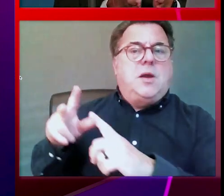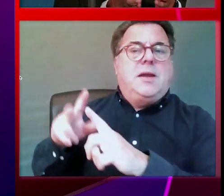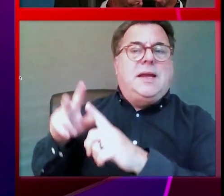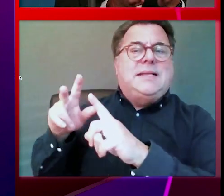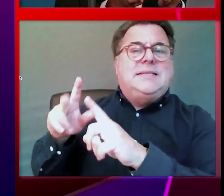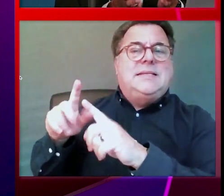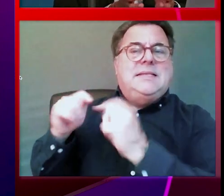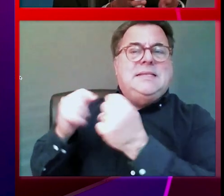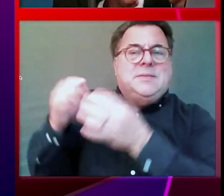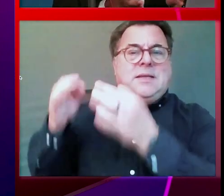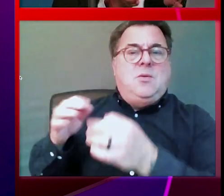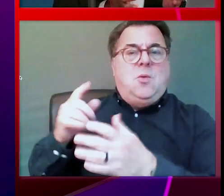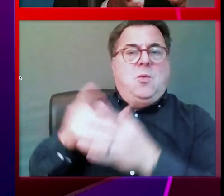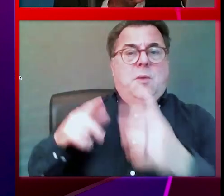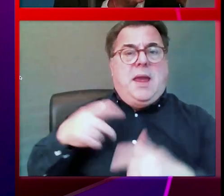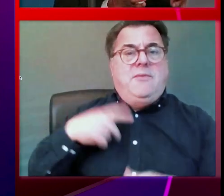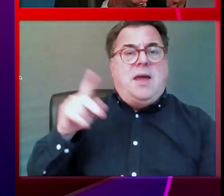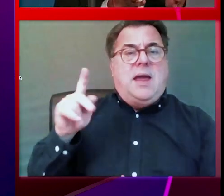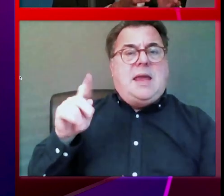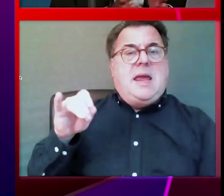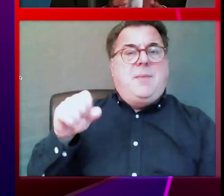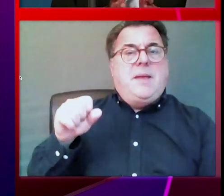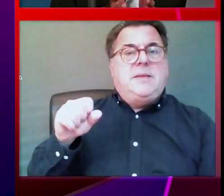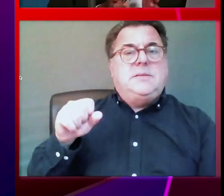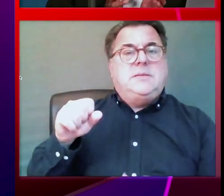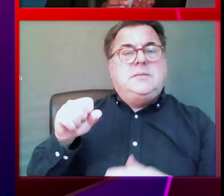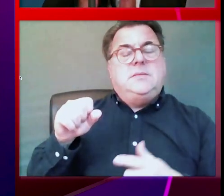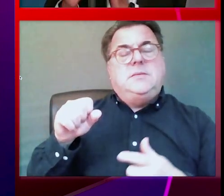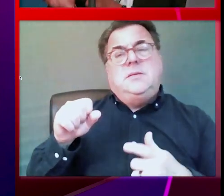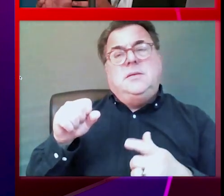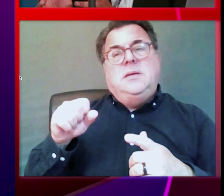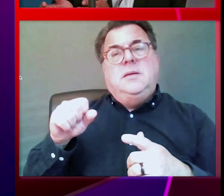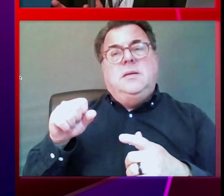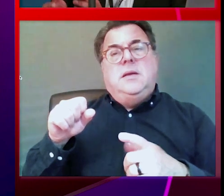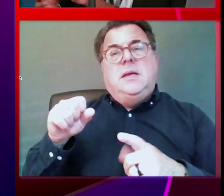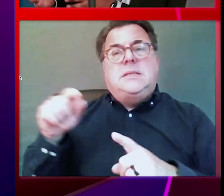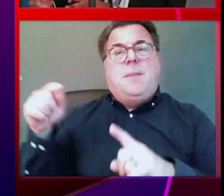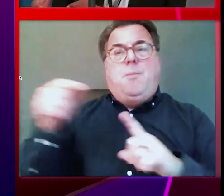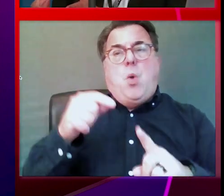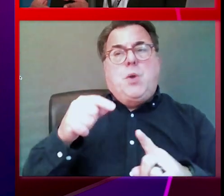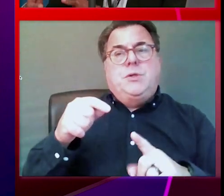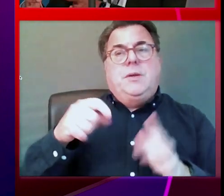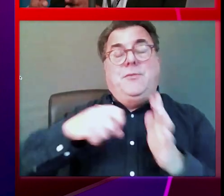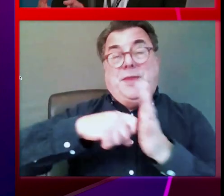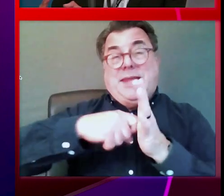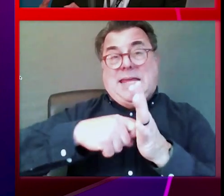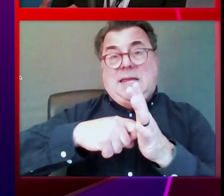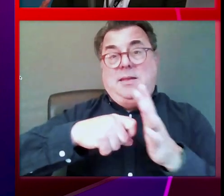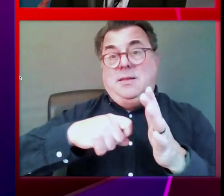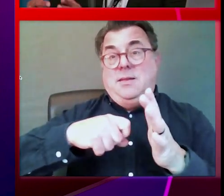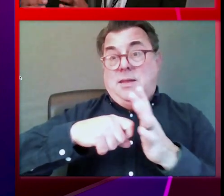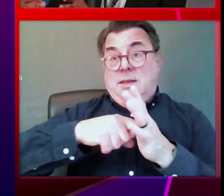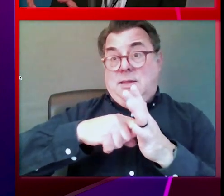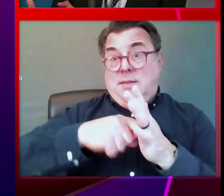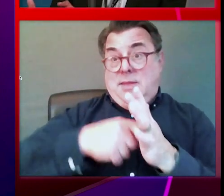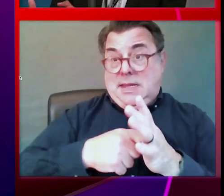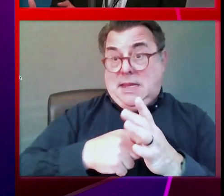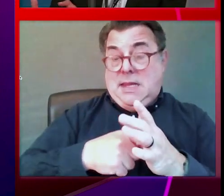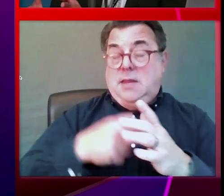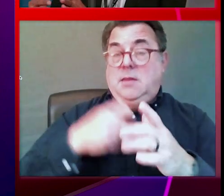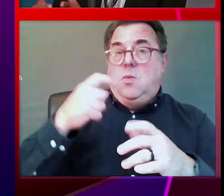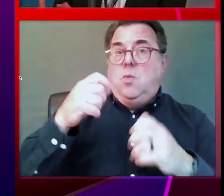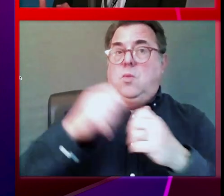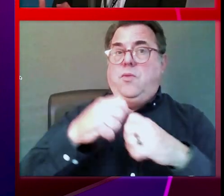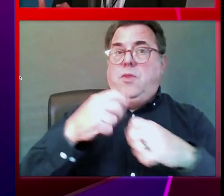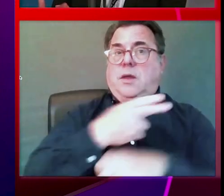on the KMS, for the lack of a better term, it's a pointer to the key material, and the key material is within the customer data center in Thales